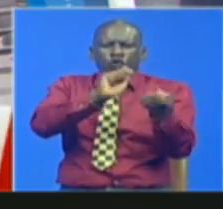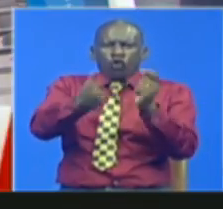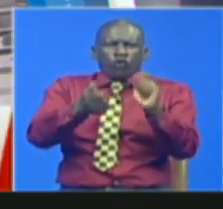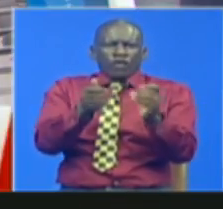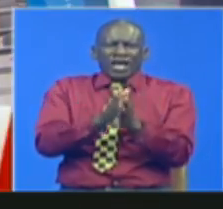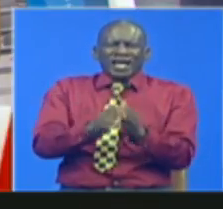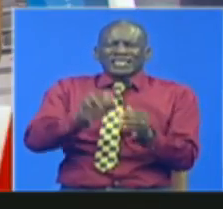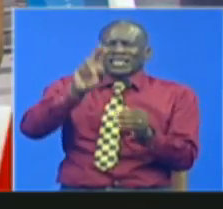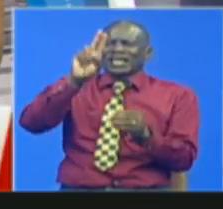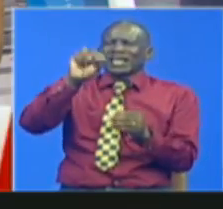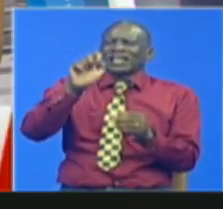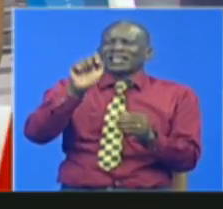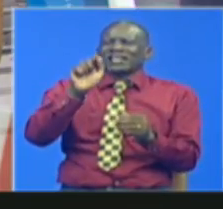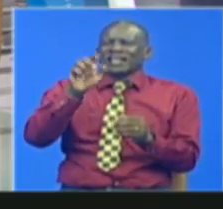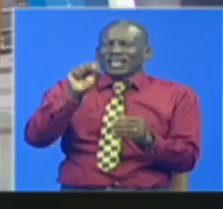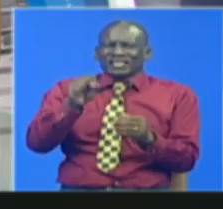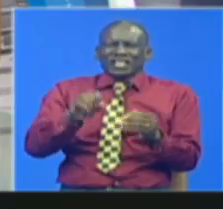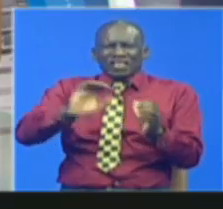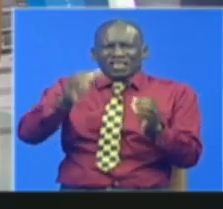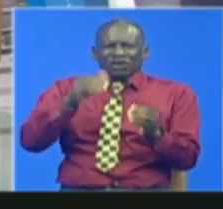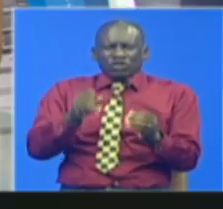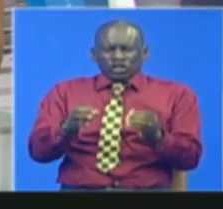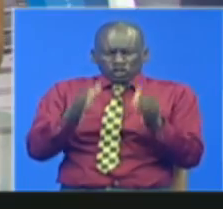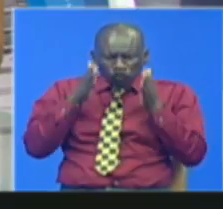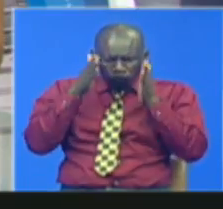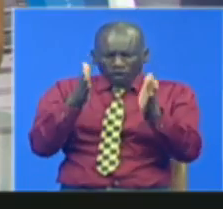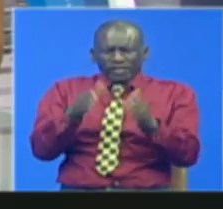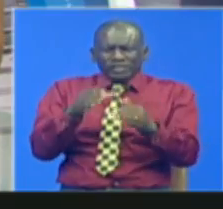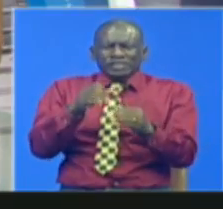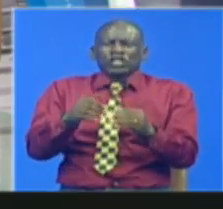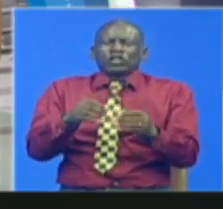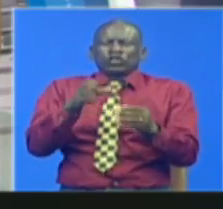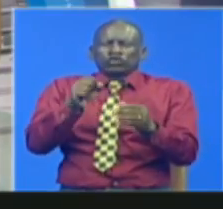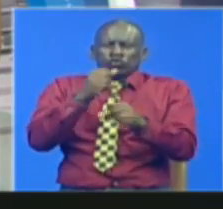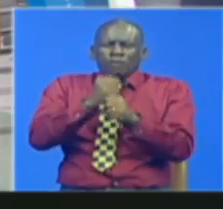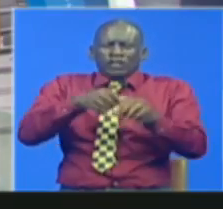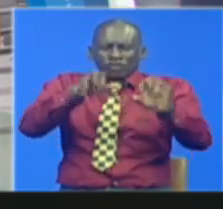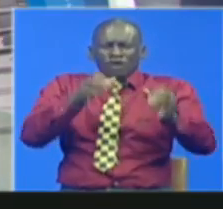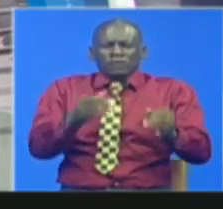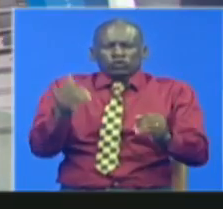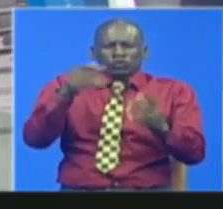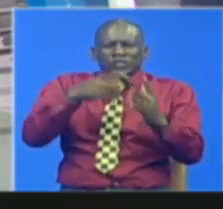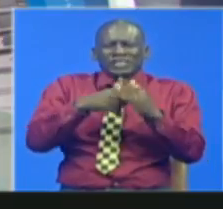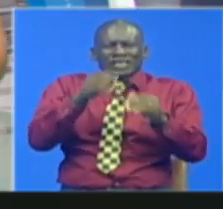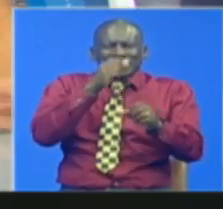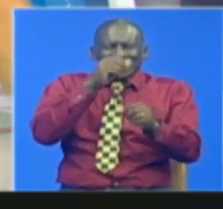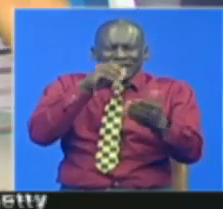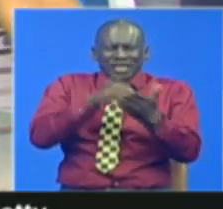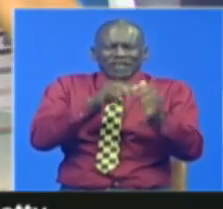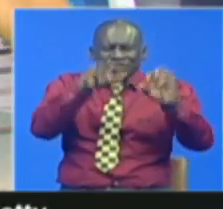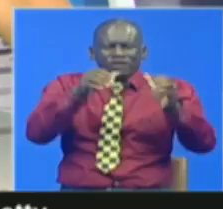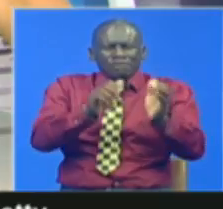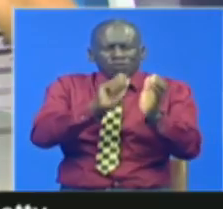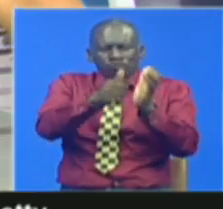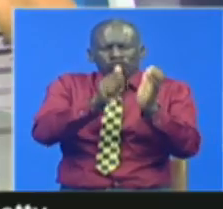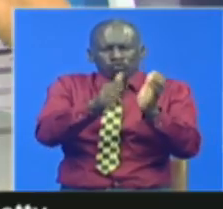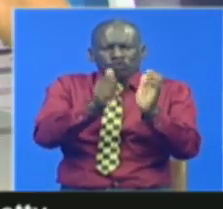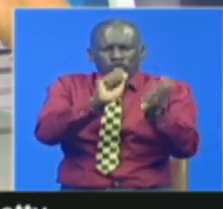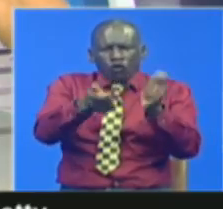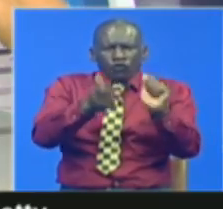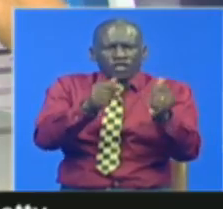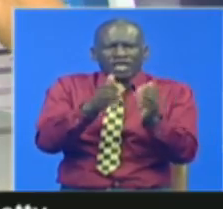macadamia nuts. The county is determined to take farmers back to the good old days. Now, once a global hub for coffee and tea, Kenya has